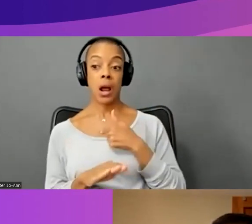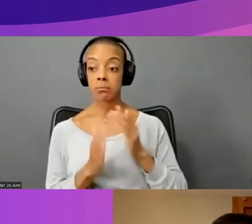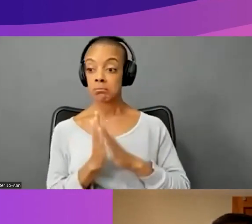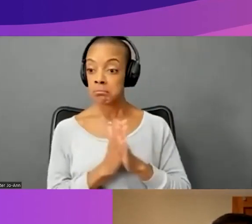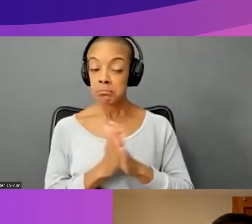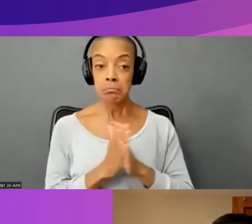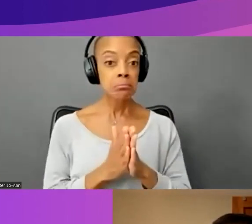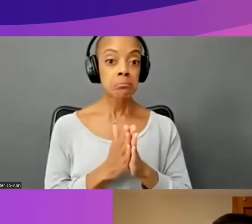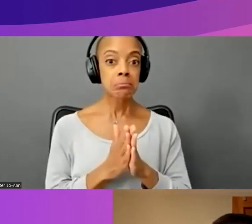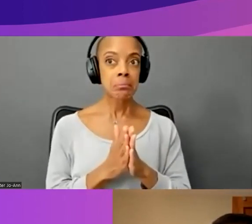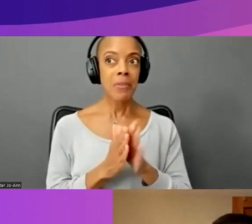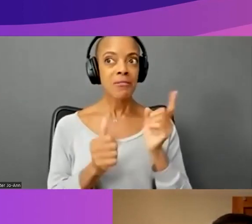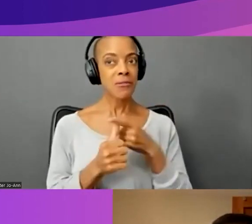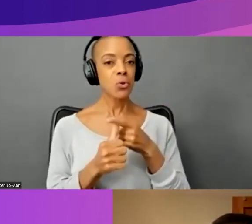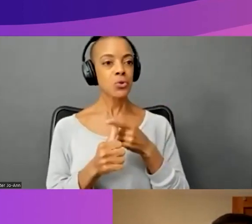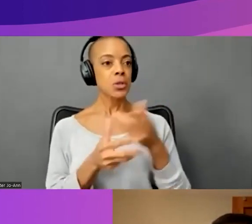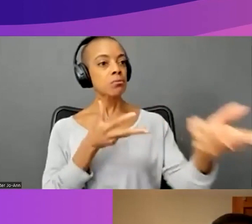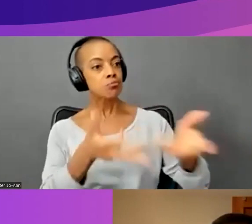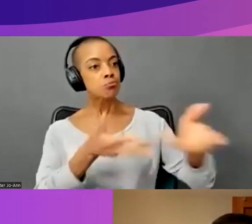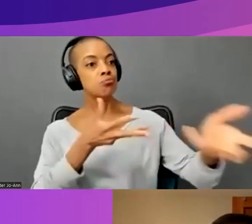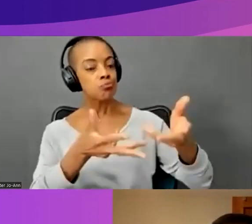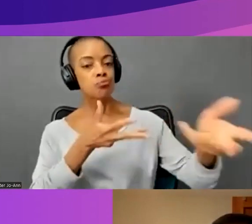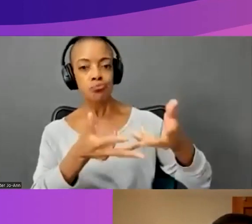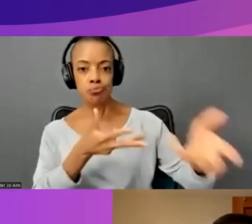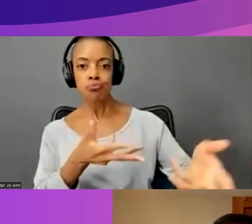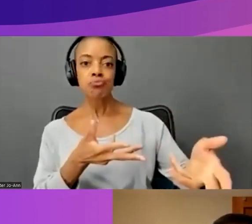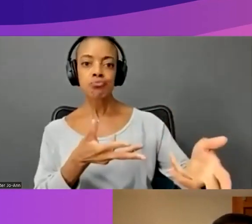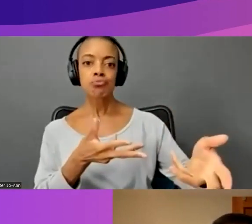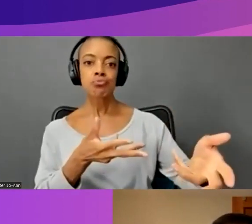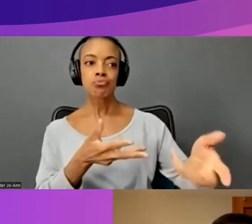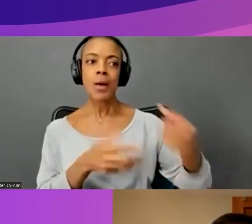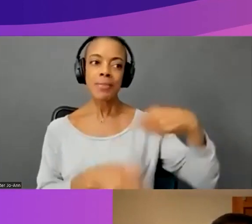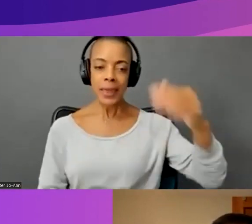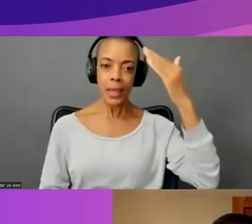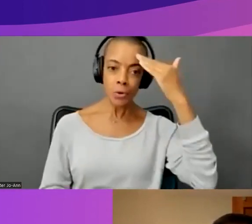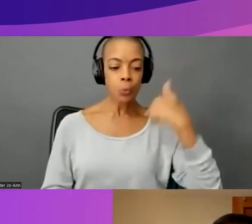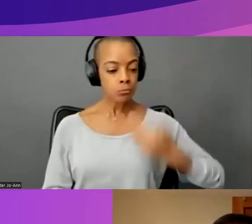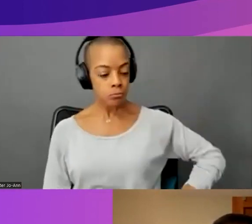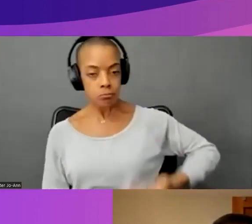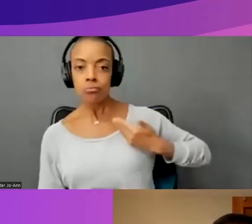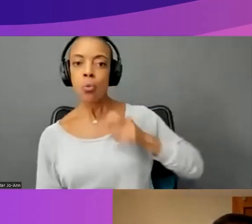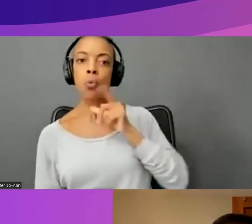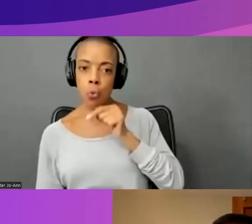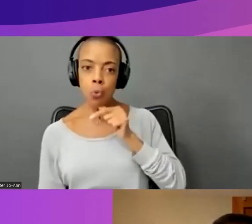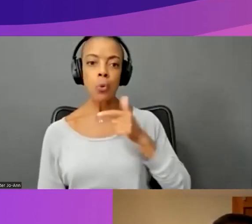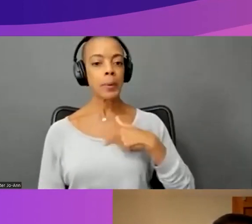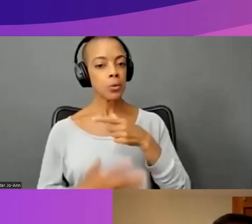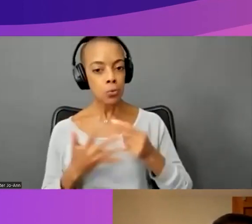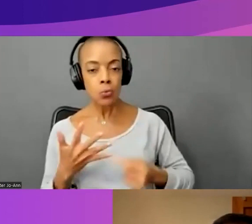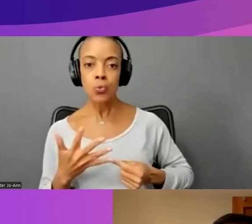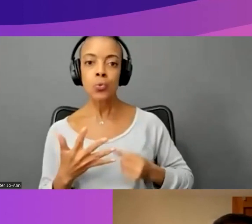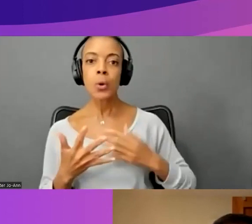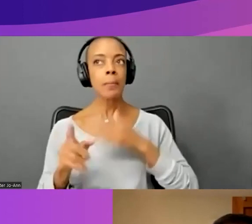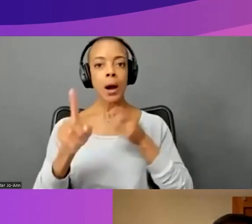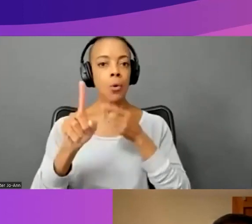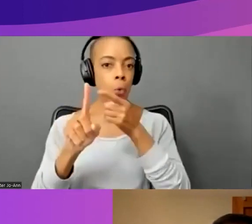had to get to know people so that people knew more about what my interests were, what I had hoped to do